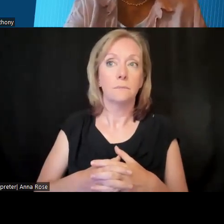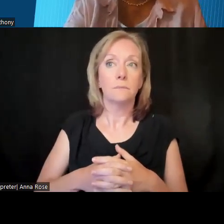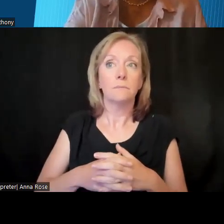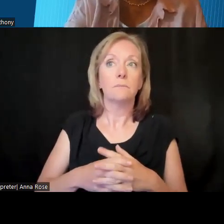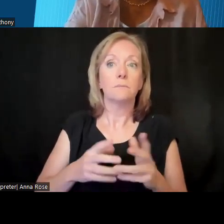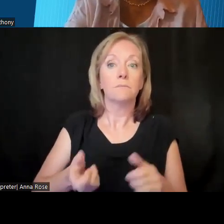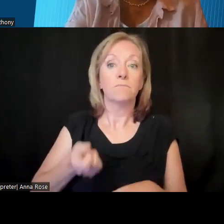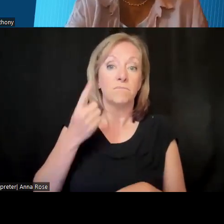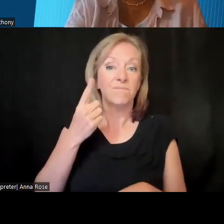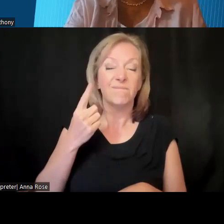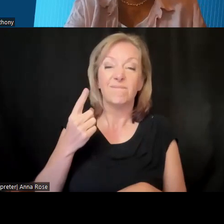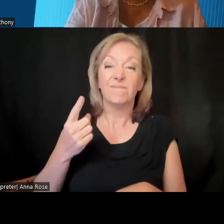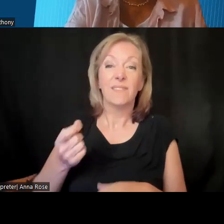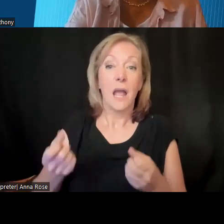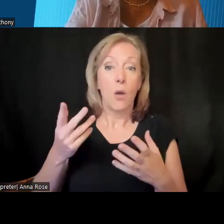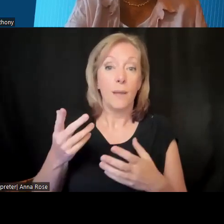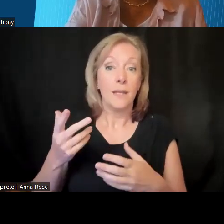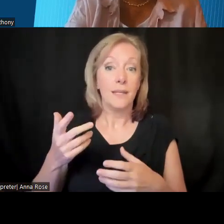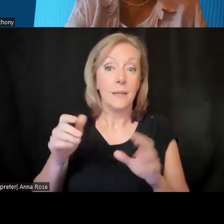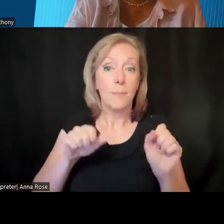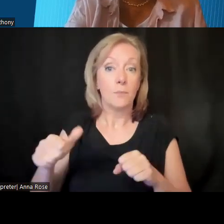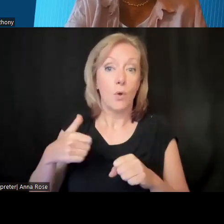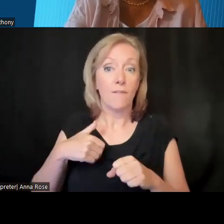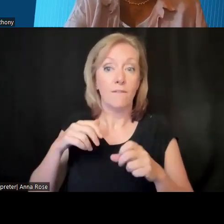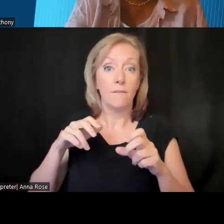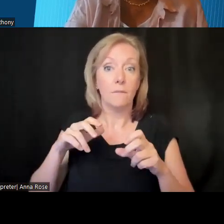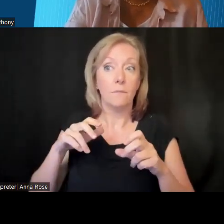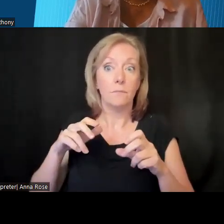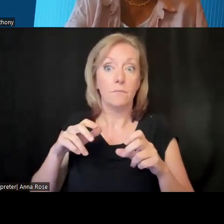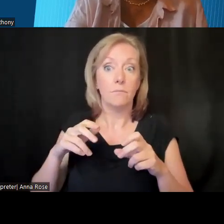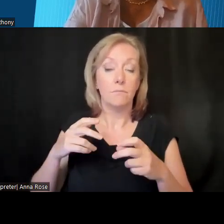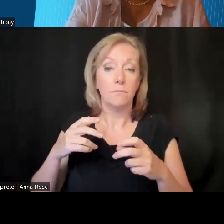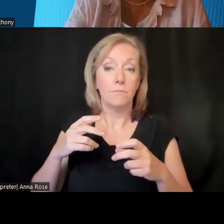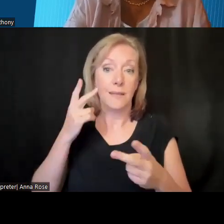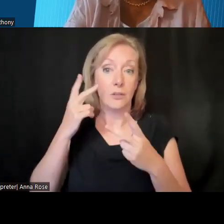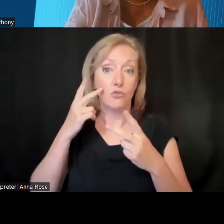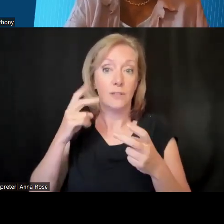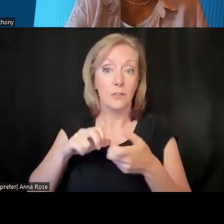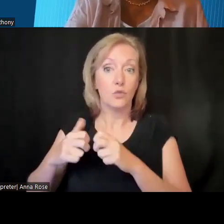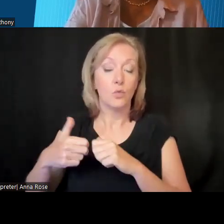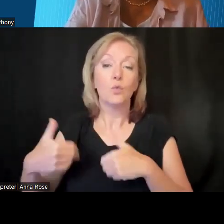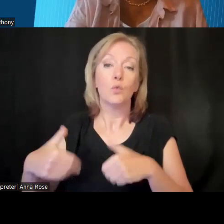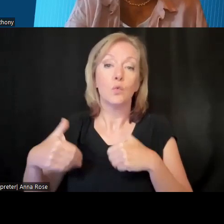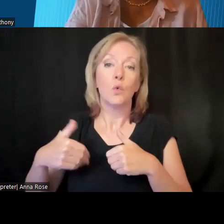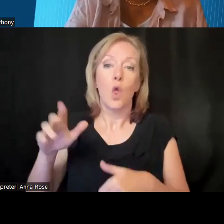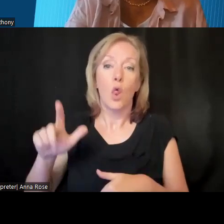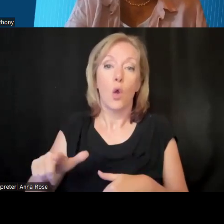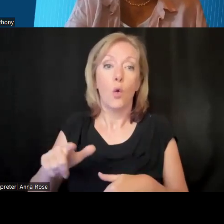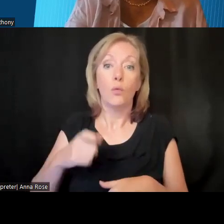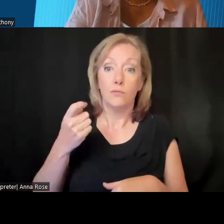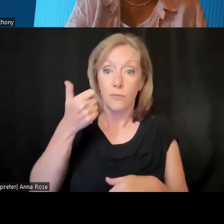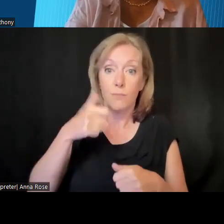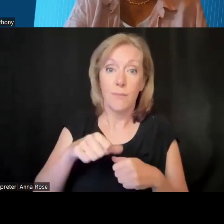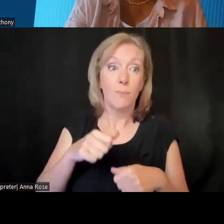are a very low percentage. So we just learned about 2 to 3 in 1,000 have deafness. It's going to be even less than that from a visual